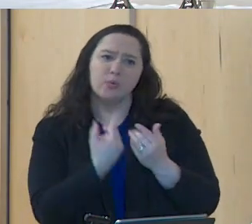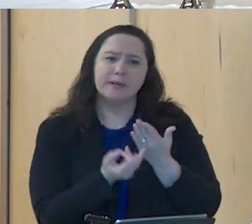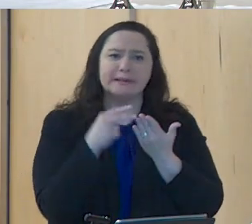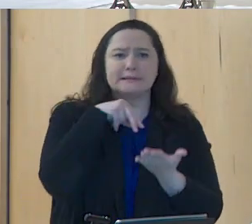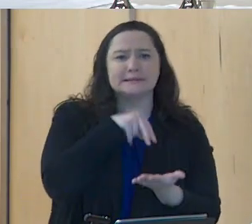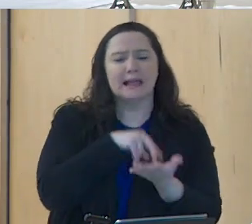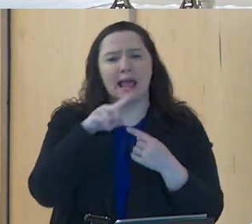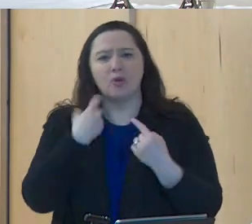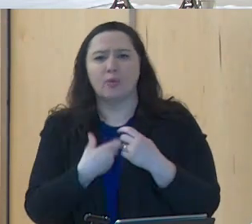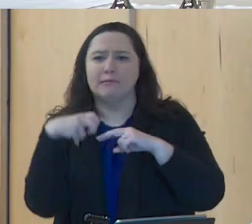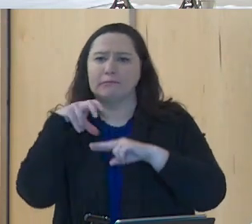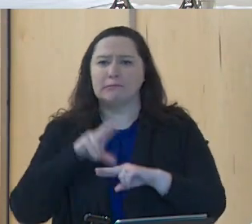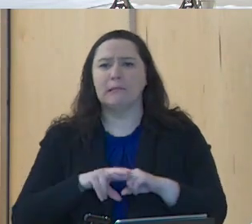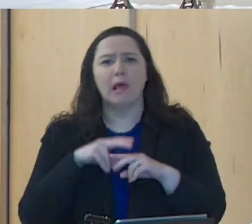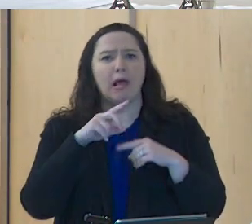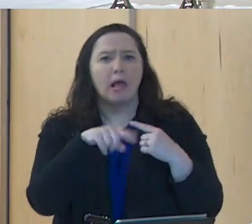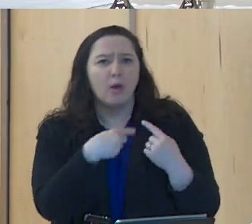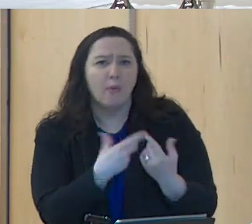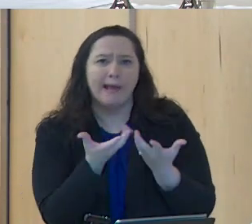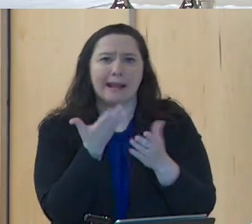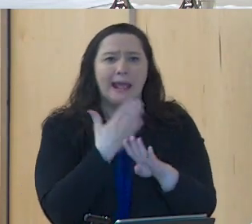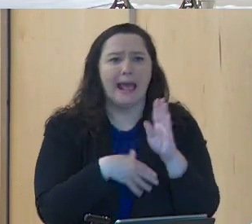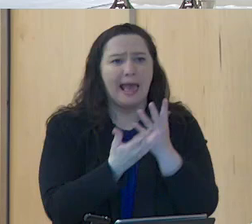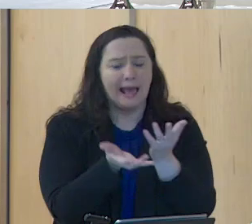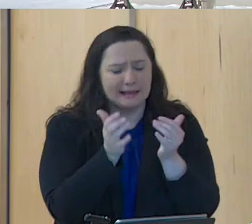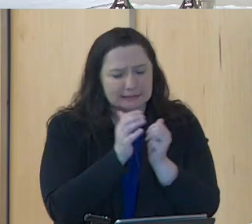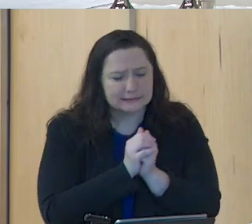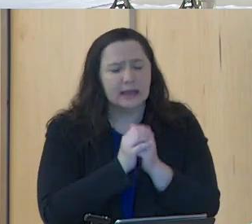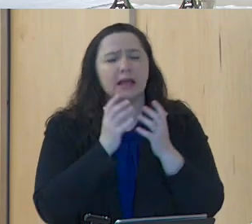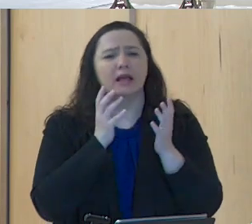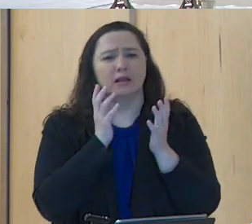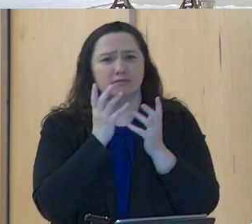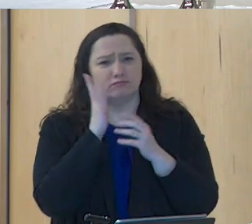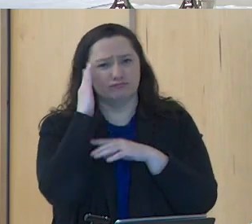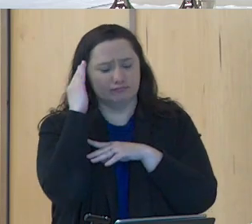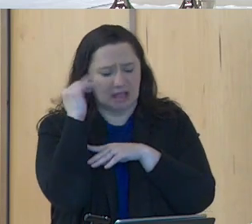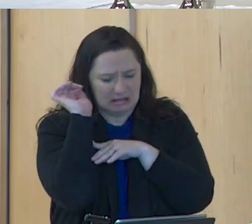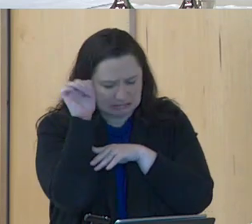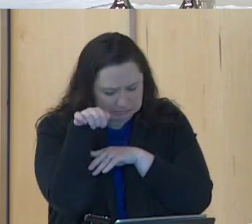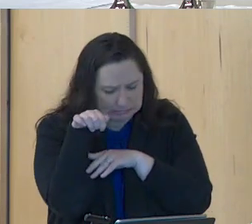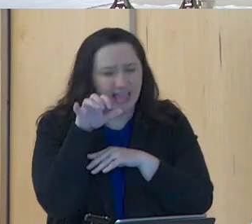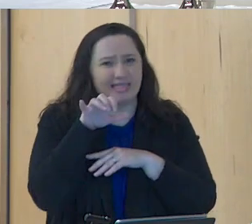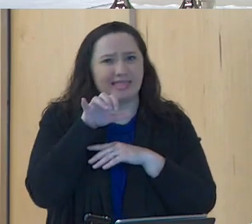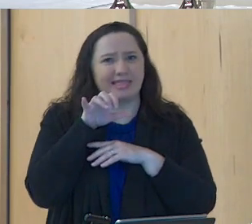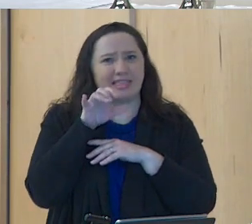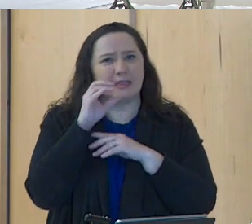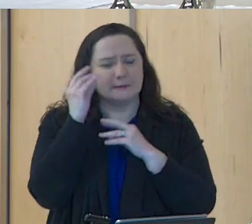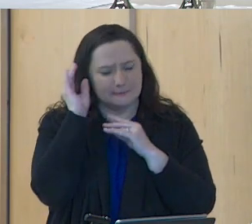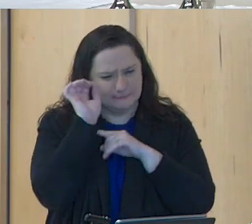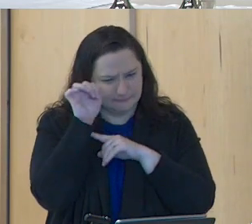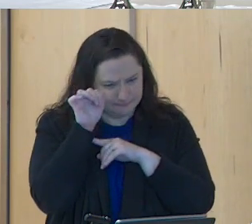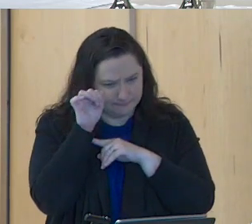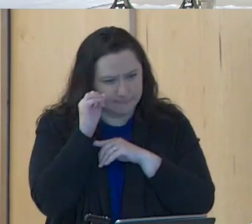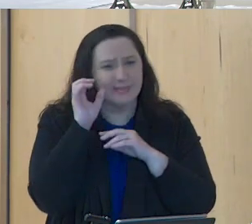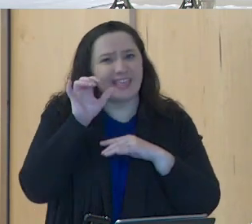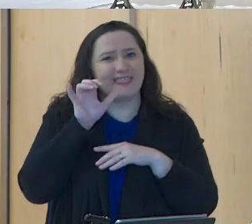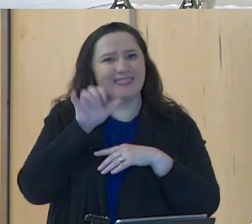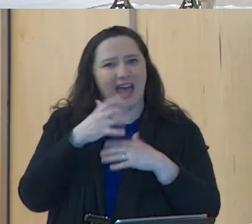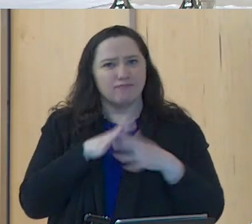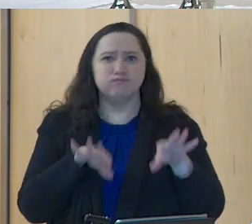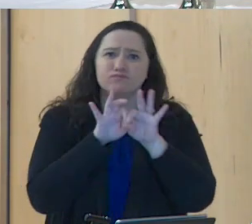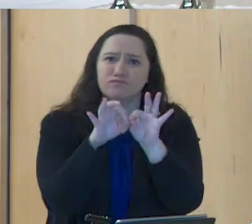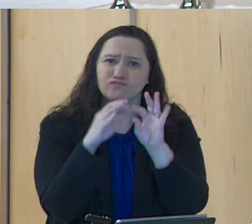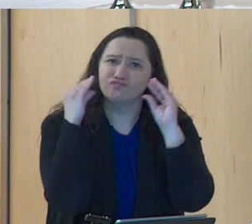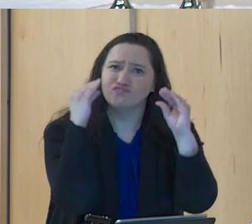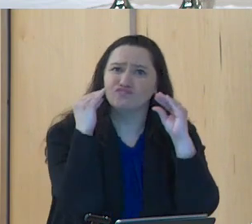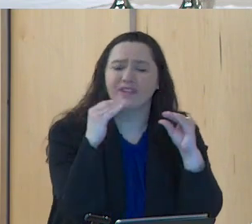and when to sit, to fold their hands and bow their heads when we're praying. It's also our joy and privilege to help